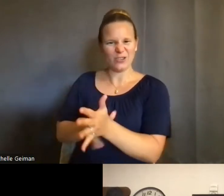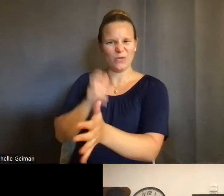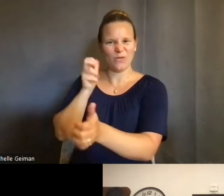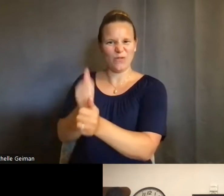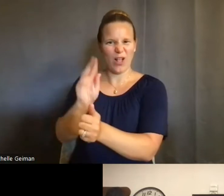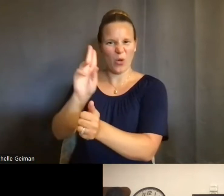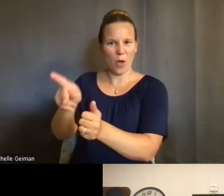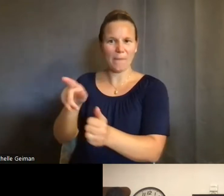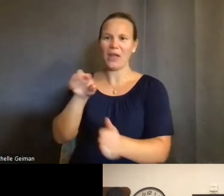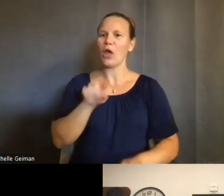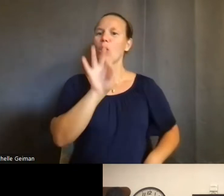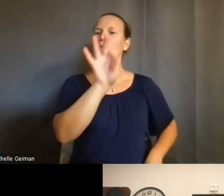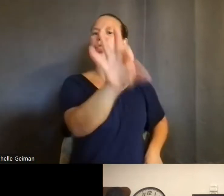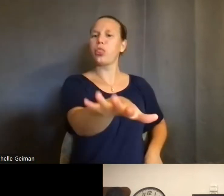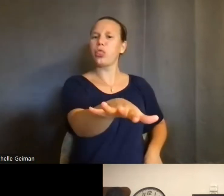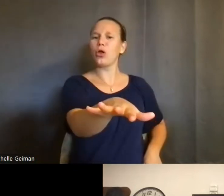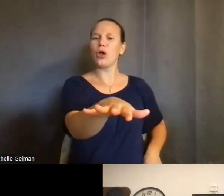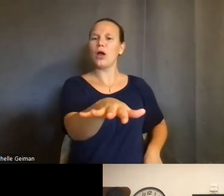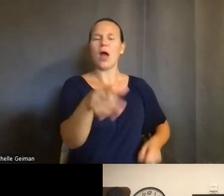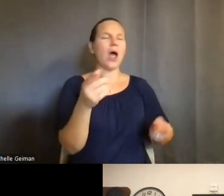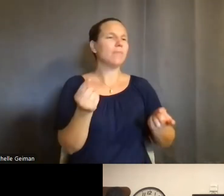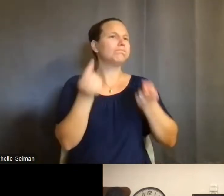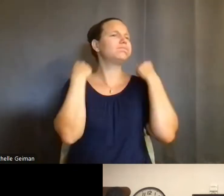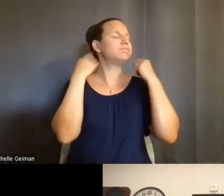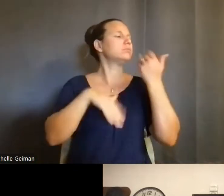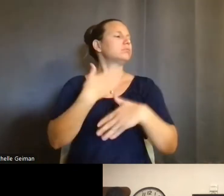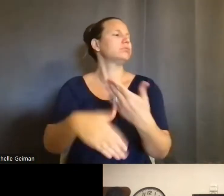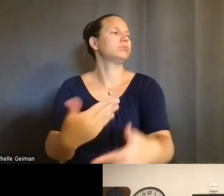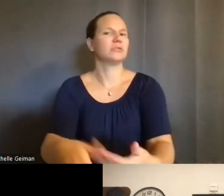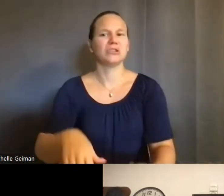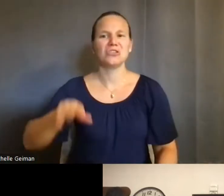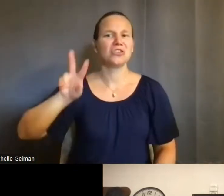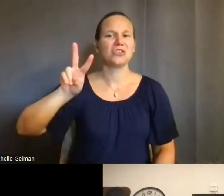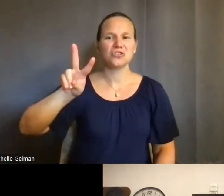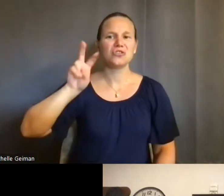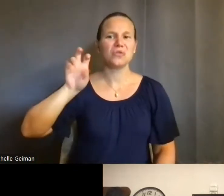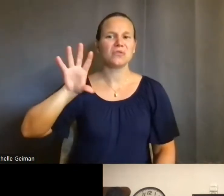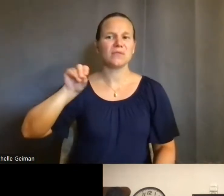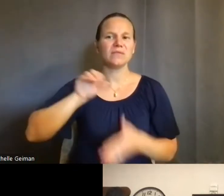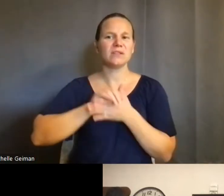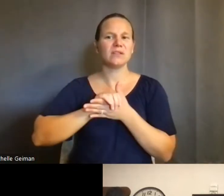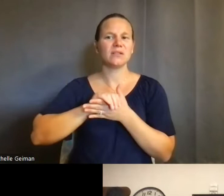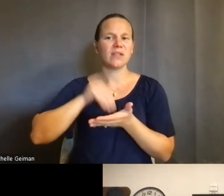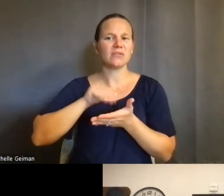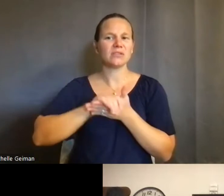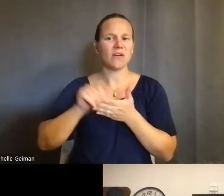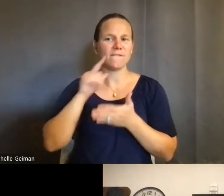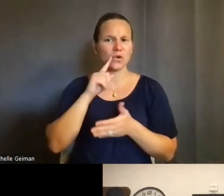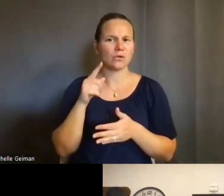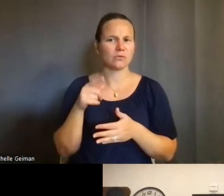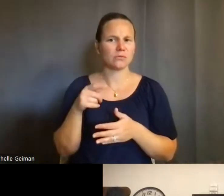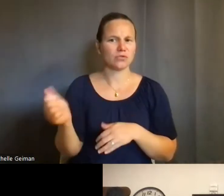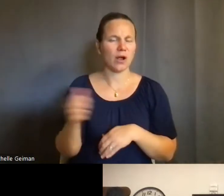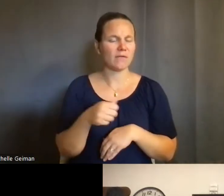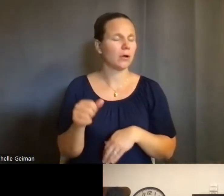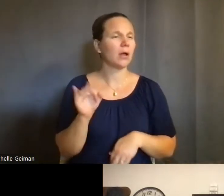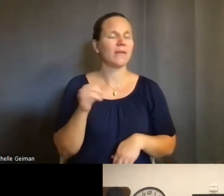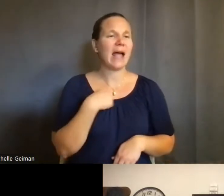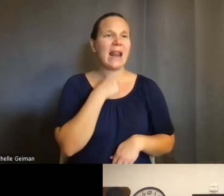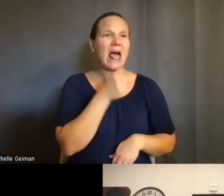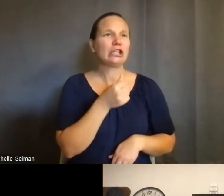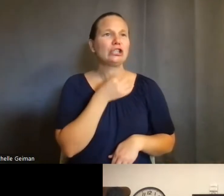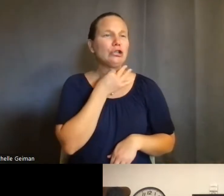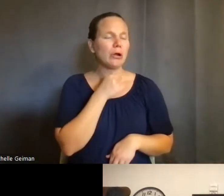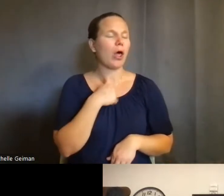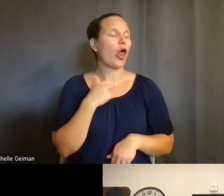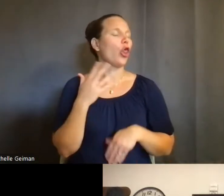threw something out there that could have just gone right on by. $250,000 for travel. Now, if I wasn't curious, it just goes on by. But I asked